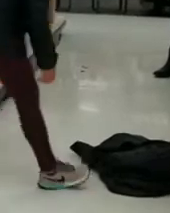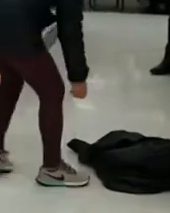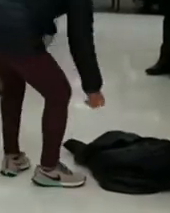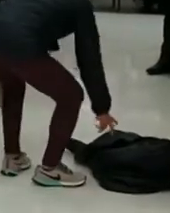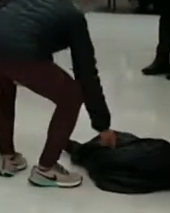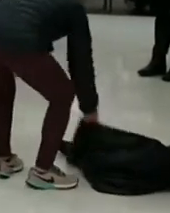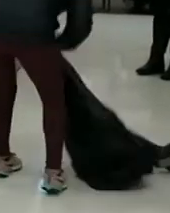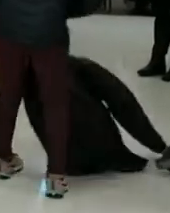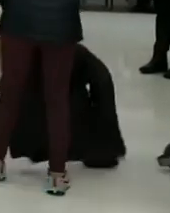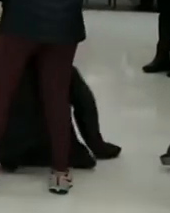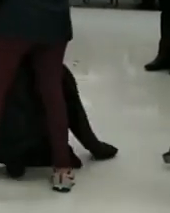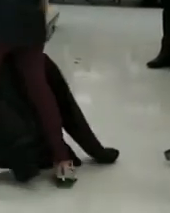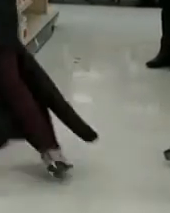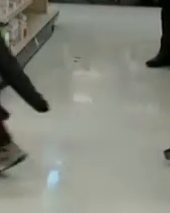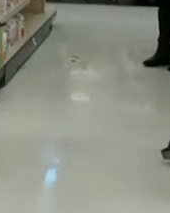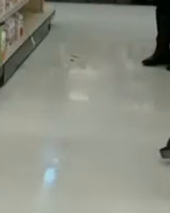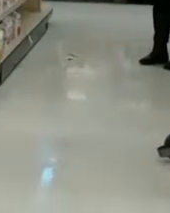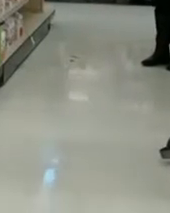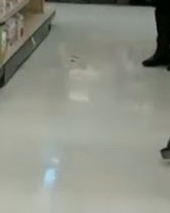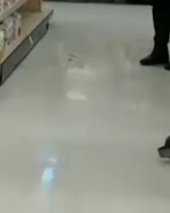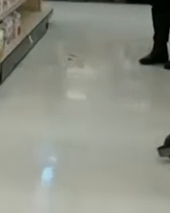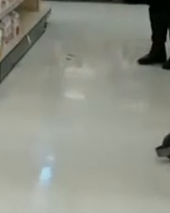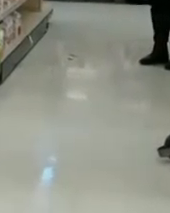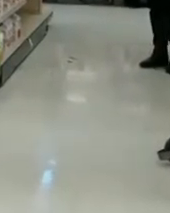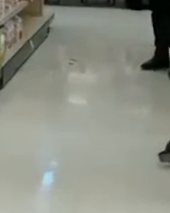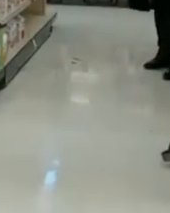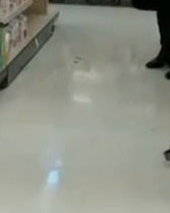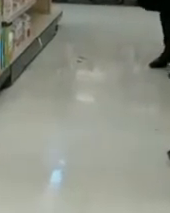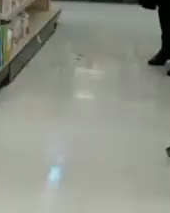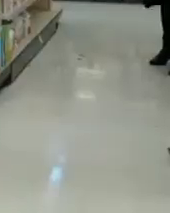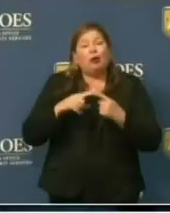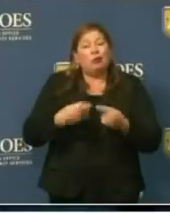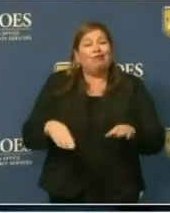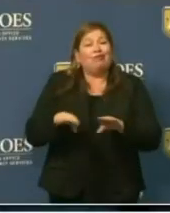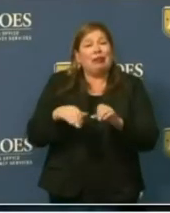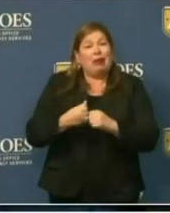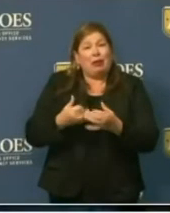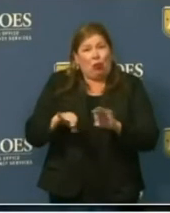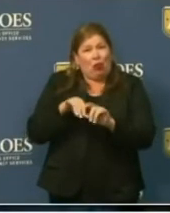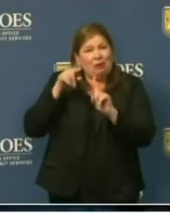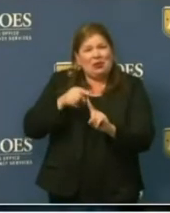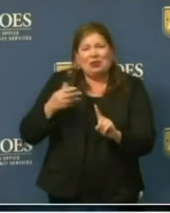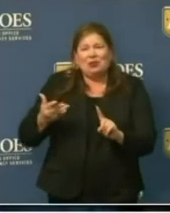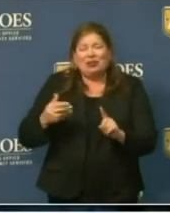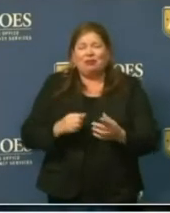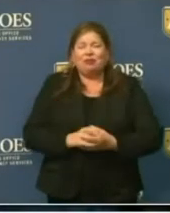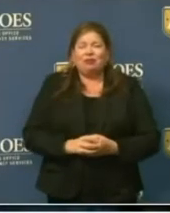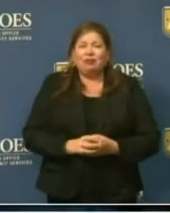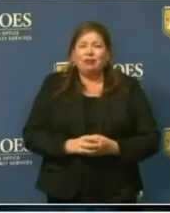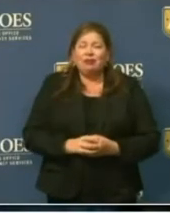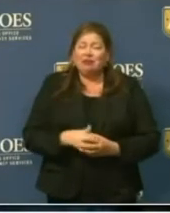He's racist, basically. Just because he saw me an Asian, he told me not to come. I'm very proud to be a Bay Area